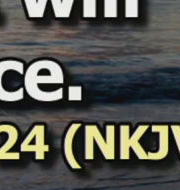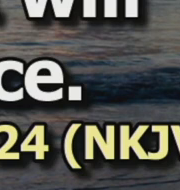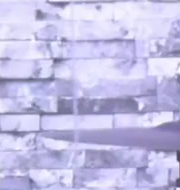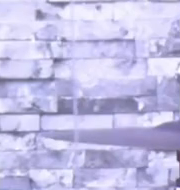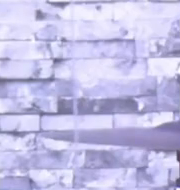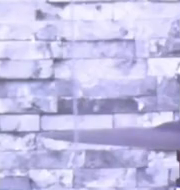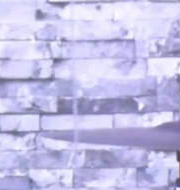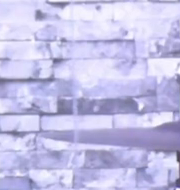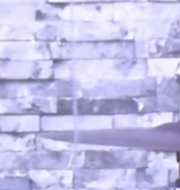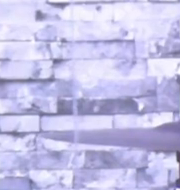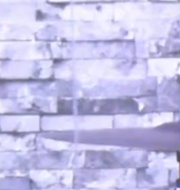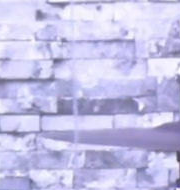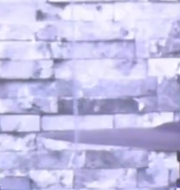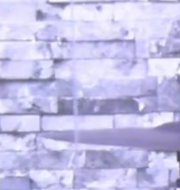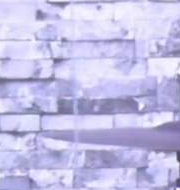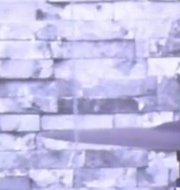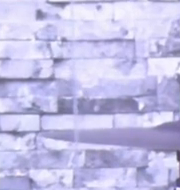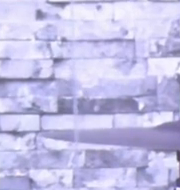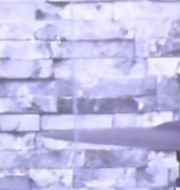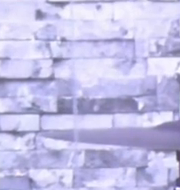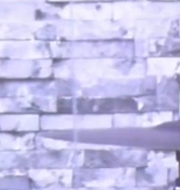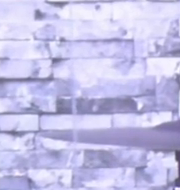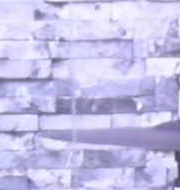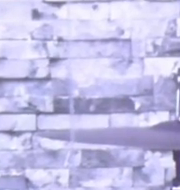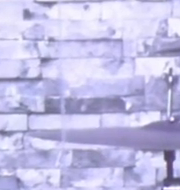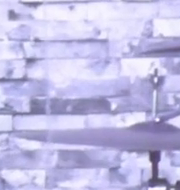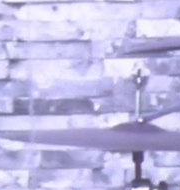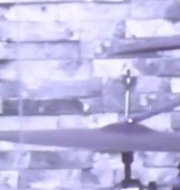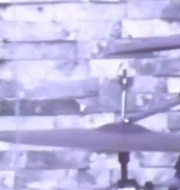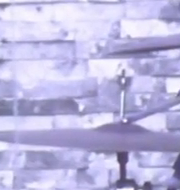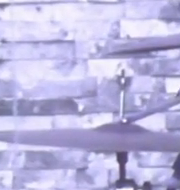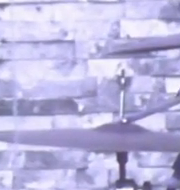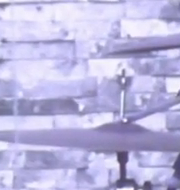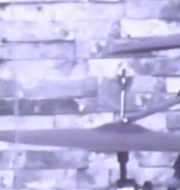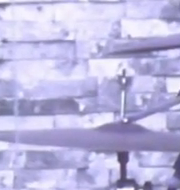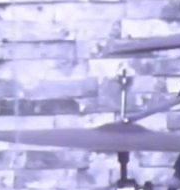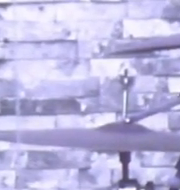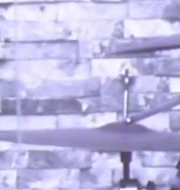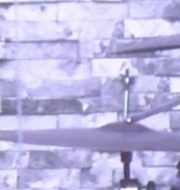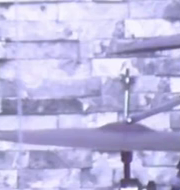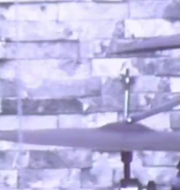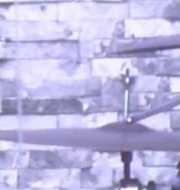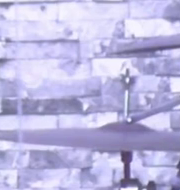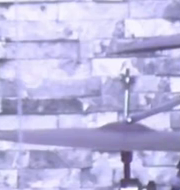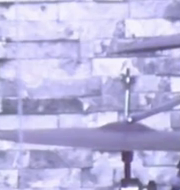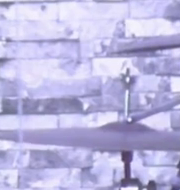he finds himself in. He found himself brought into captivity in the law of sin,